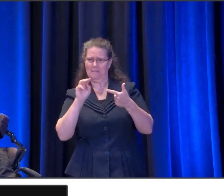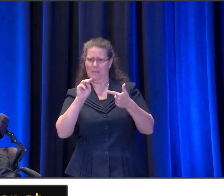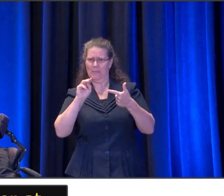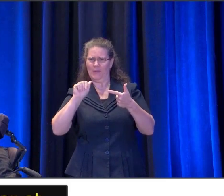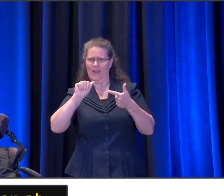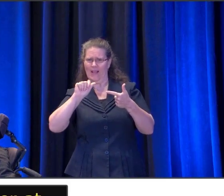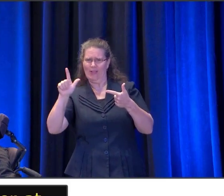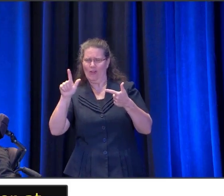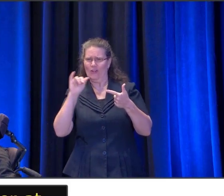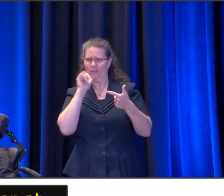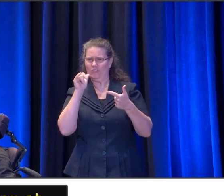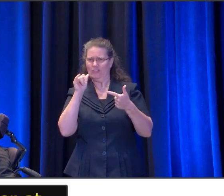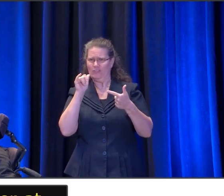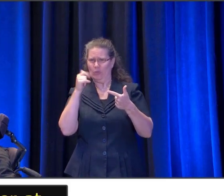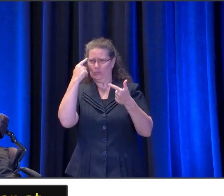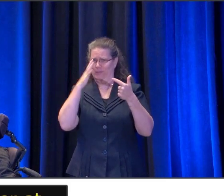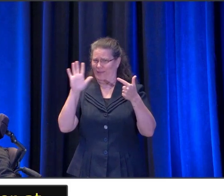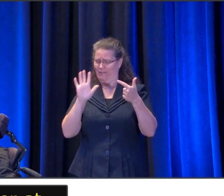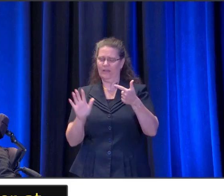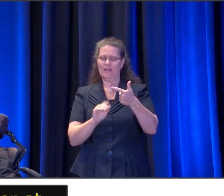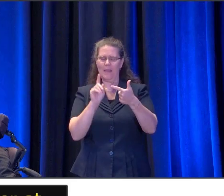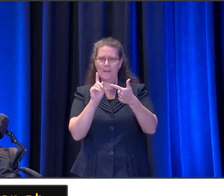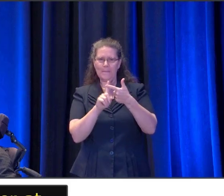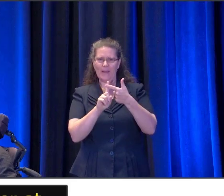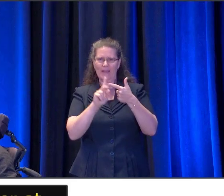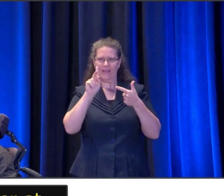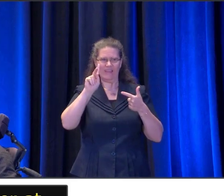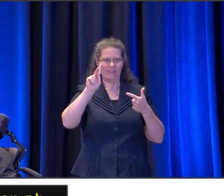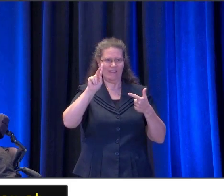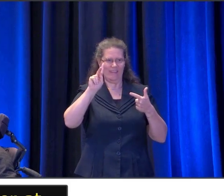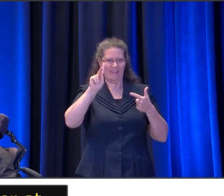me if I don't. Karen Gridley